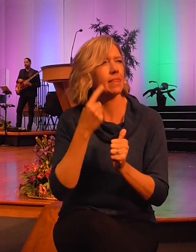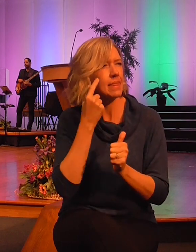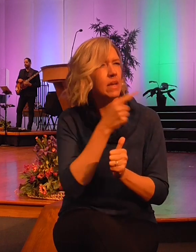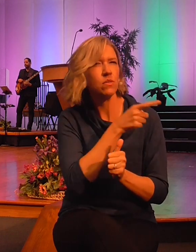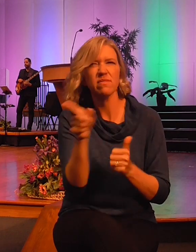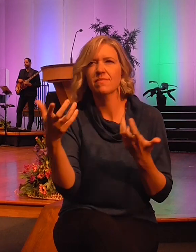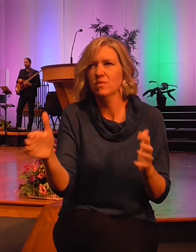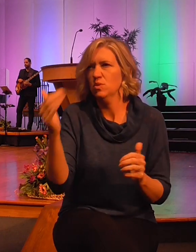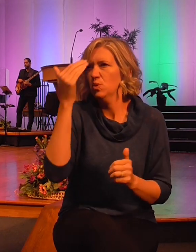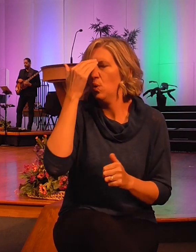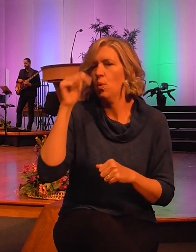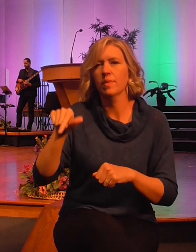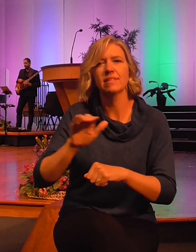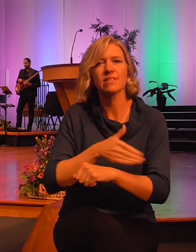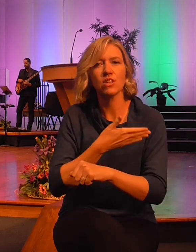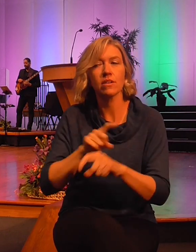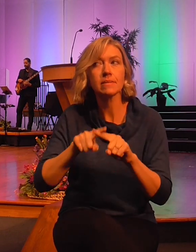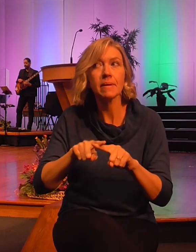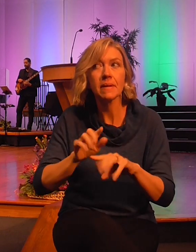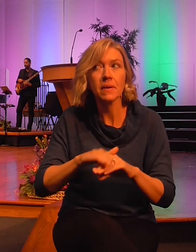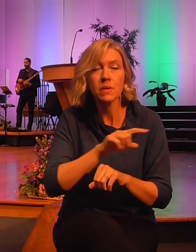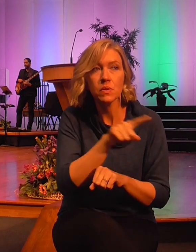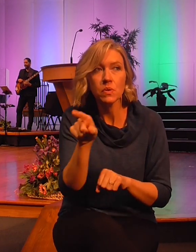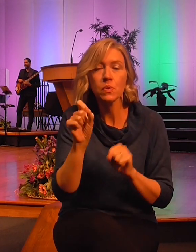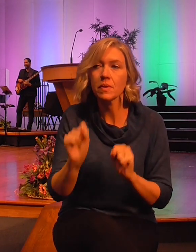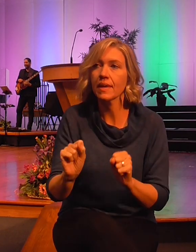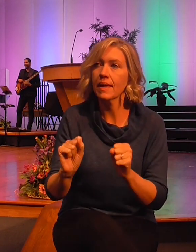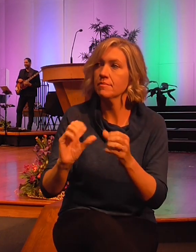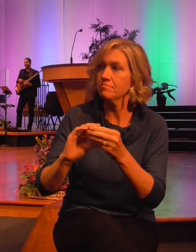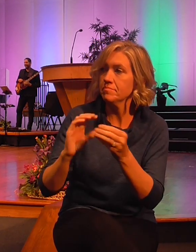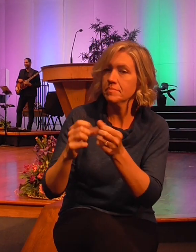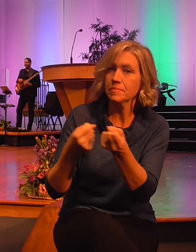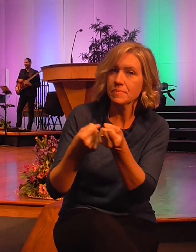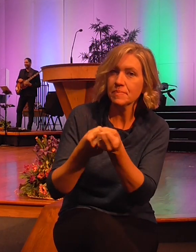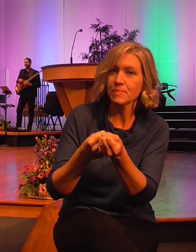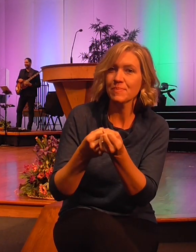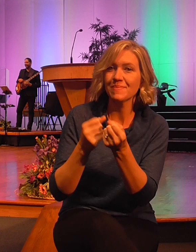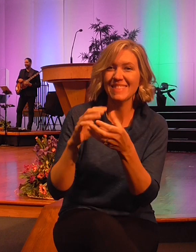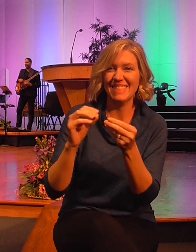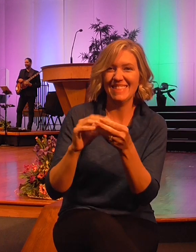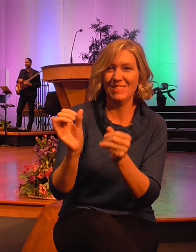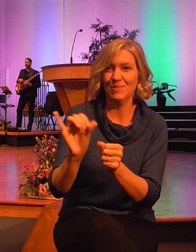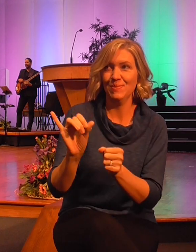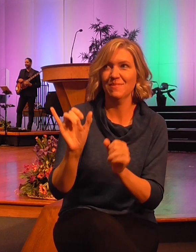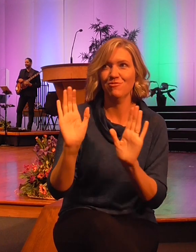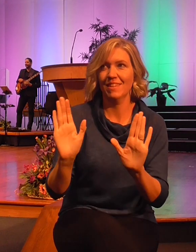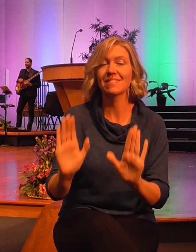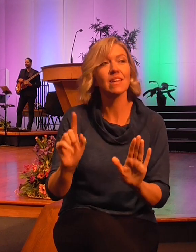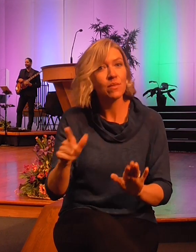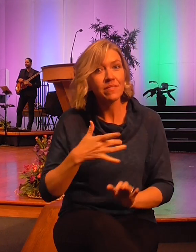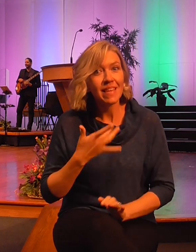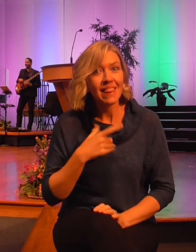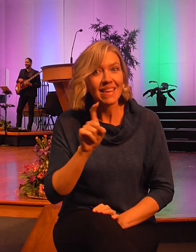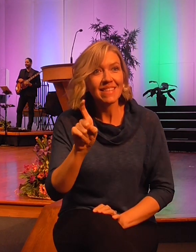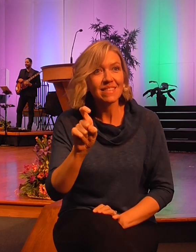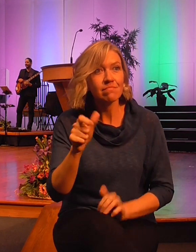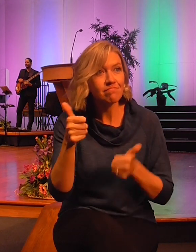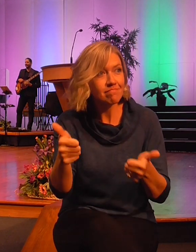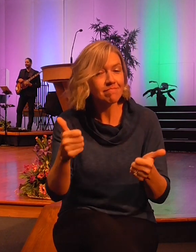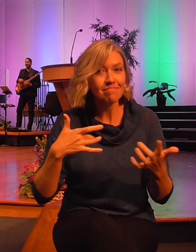knows, so we're counting on you. You guys could handle the low parts over here. It'd be great. How's everybody feeling? You